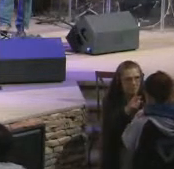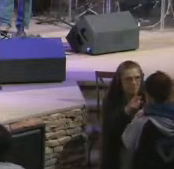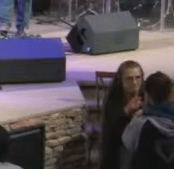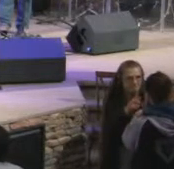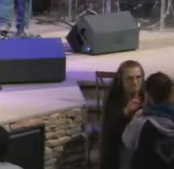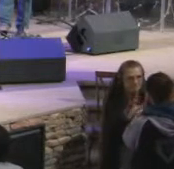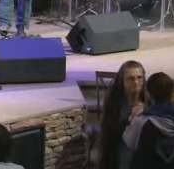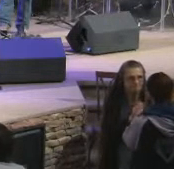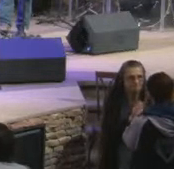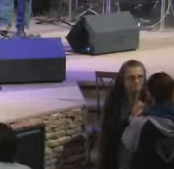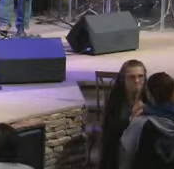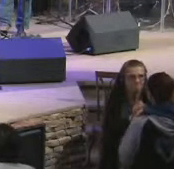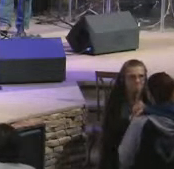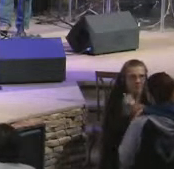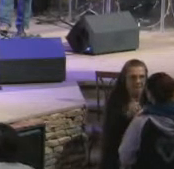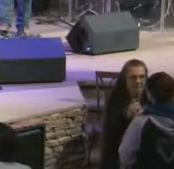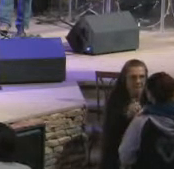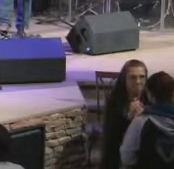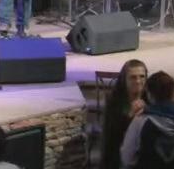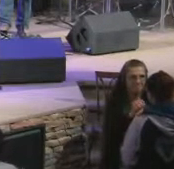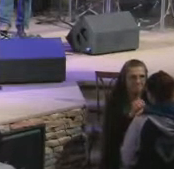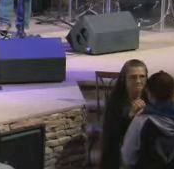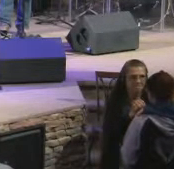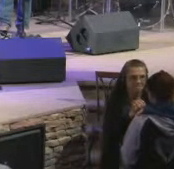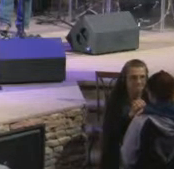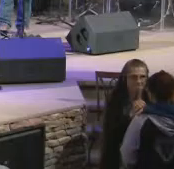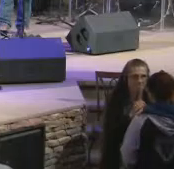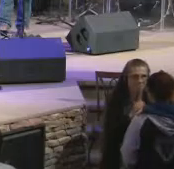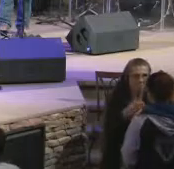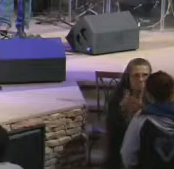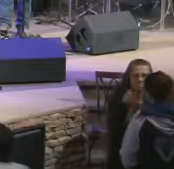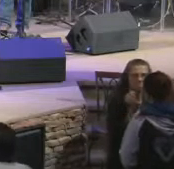We want to be as an ungrateful people.